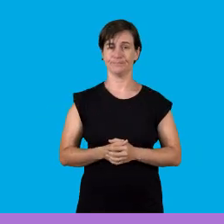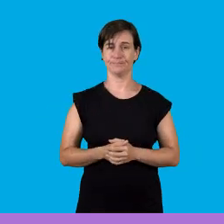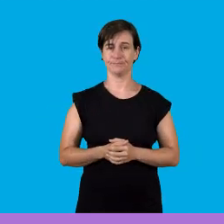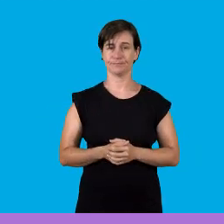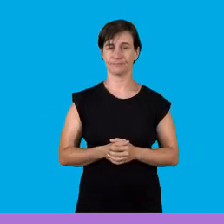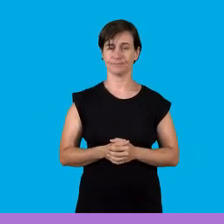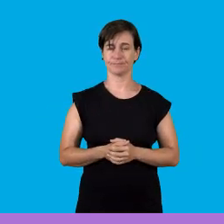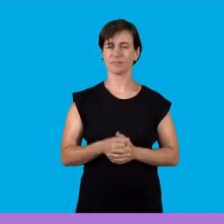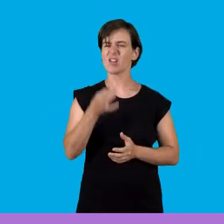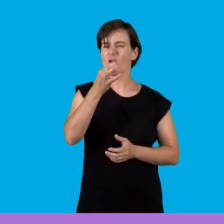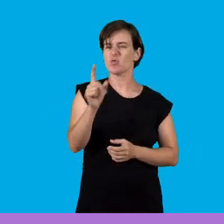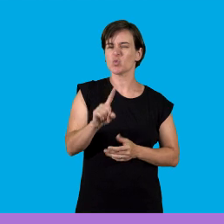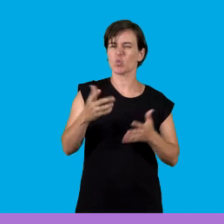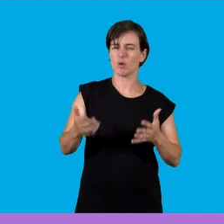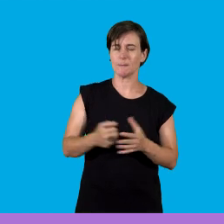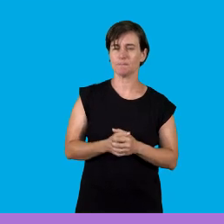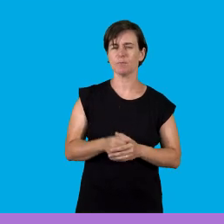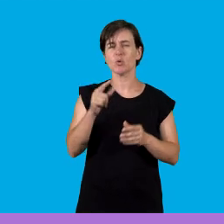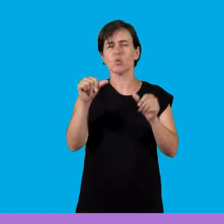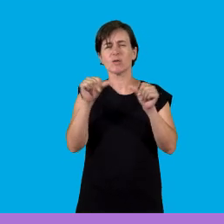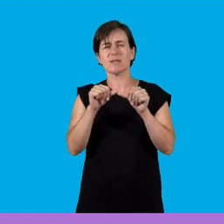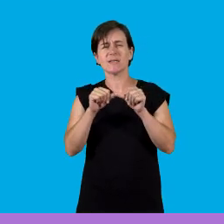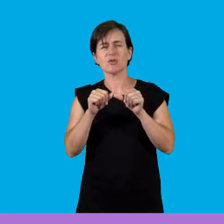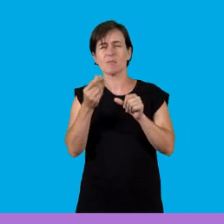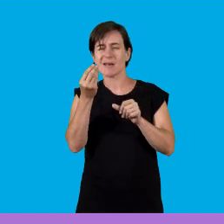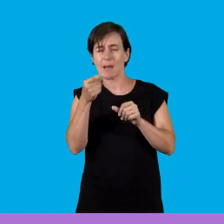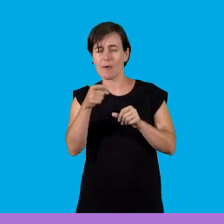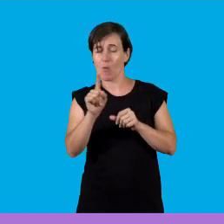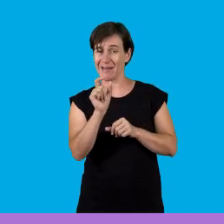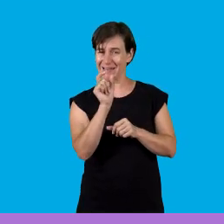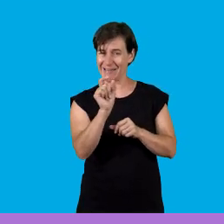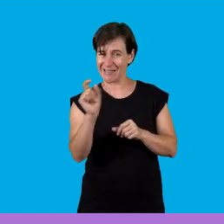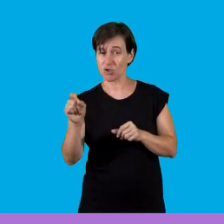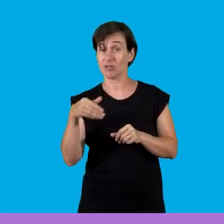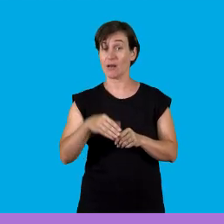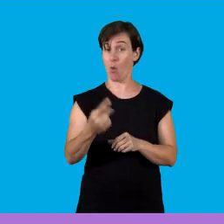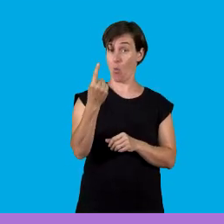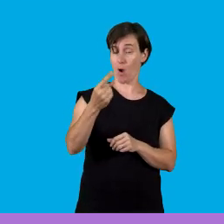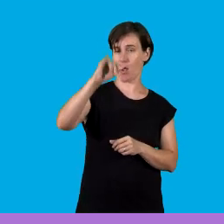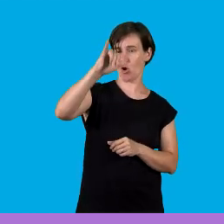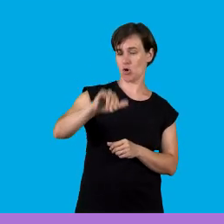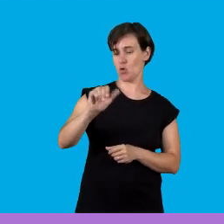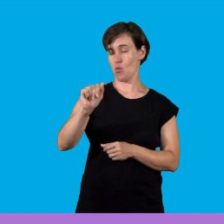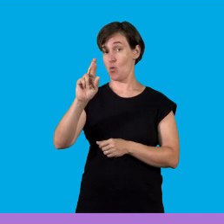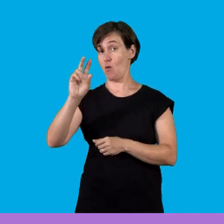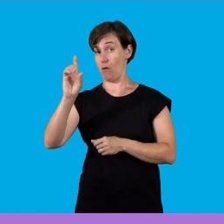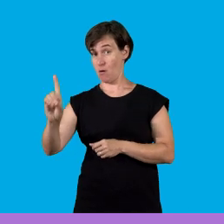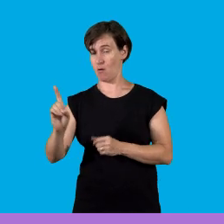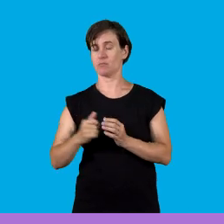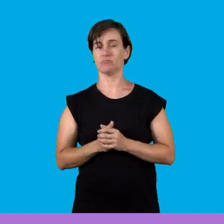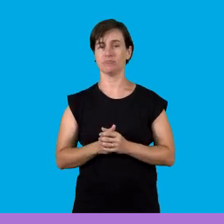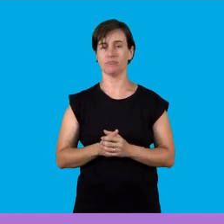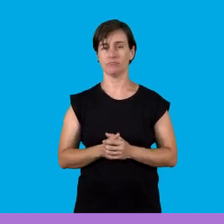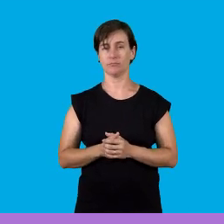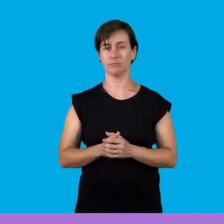There's question number 2c, and it says, determine the number of inches in a yard, in 1 yard,